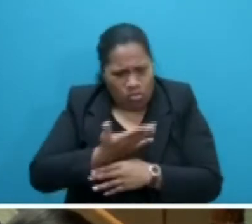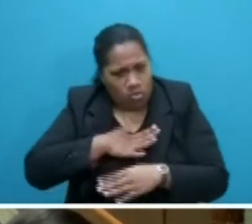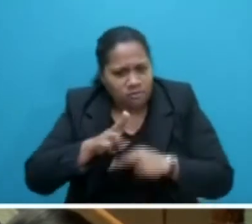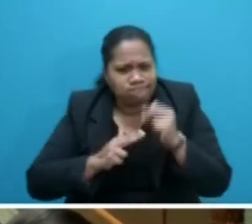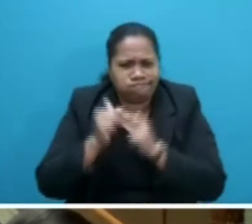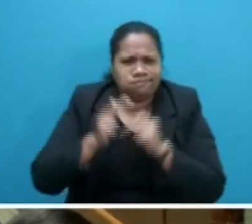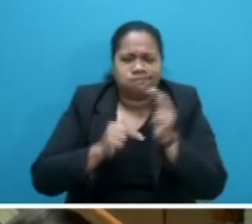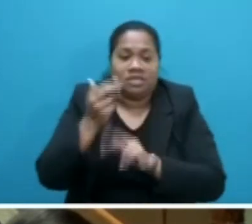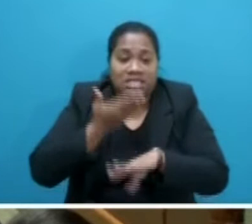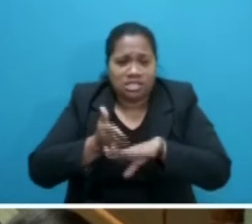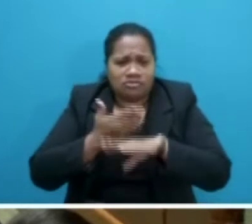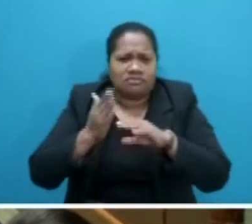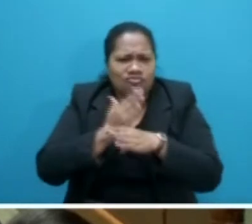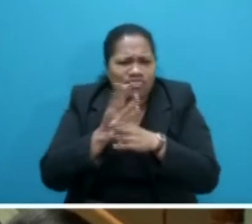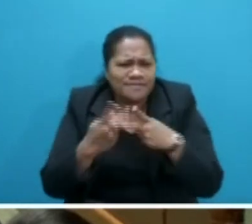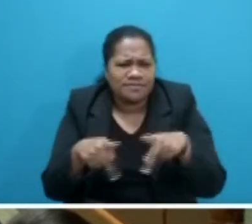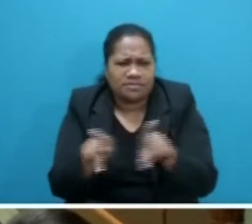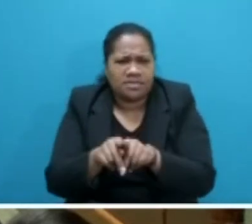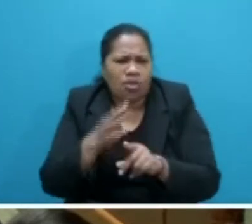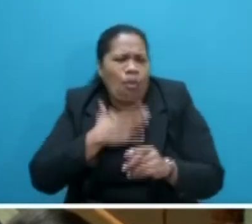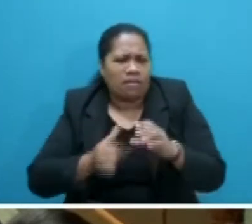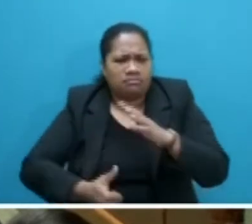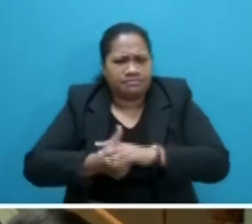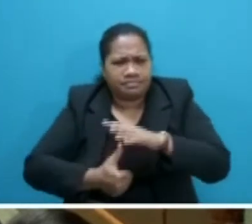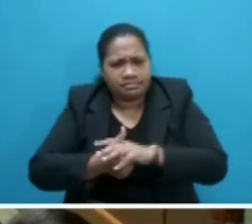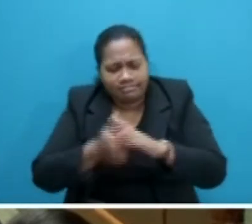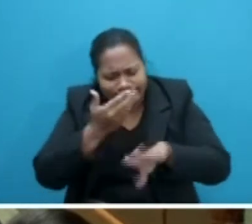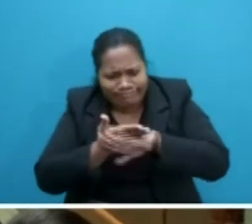industries. They want access to new technology. Order.